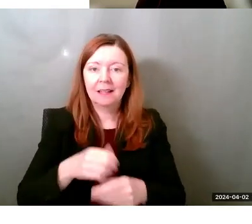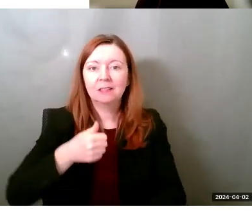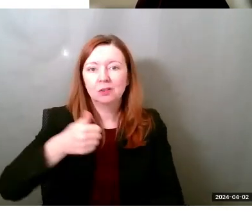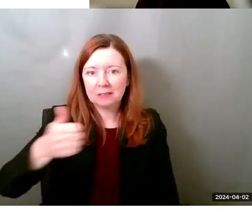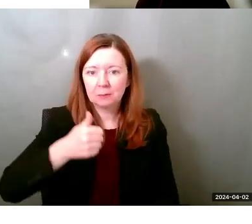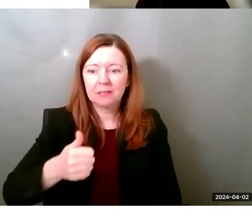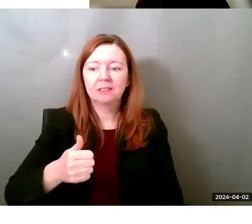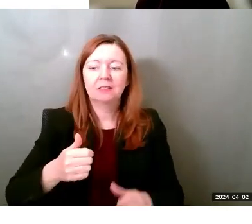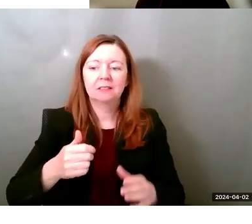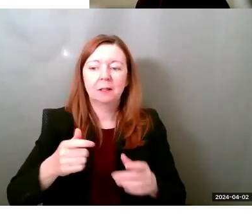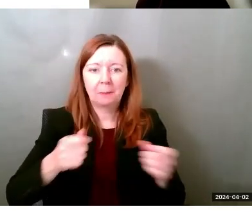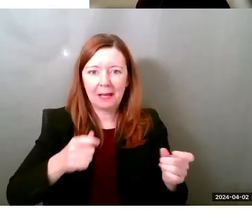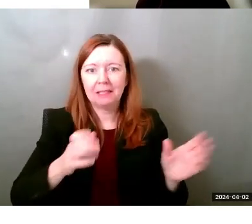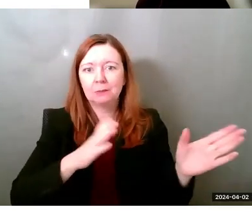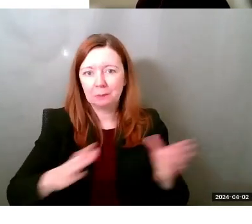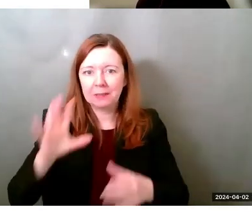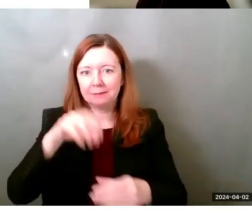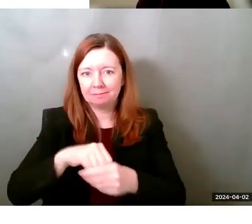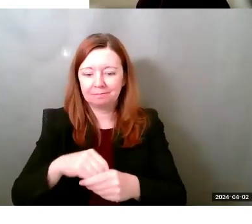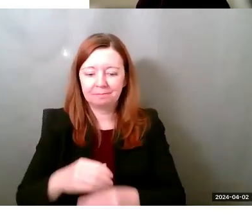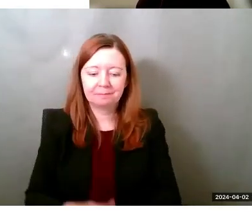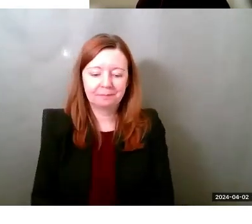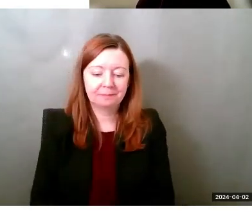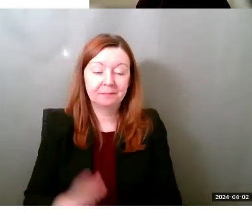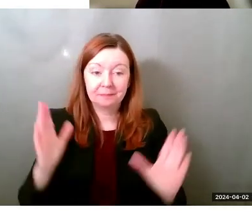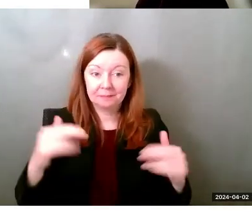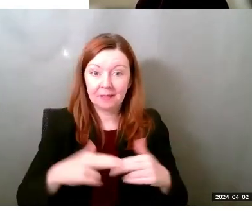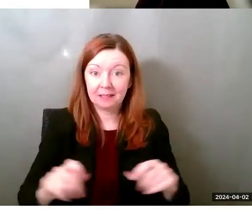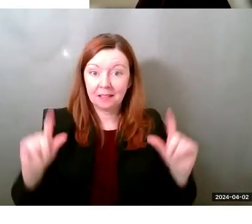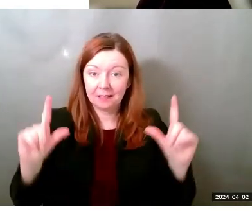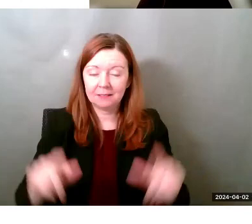plan. Next slide.